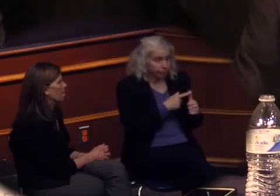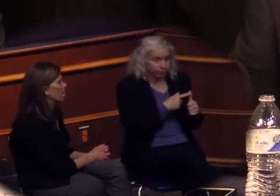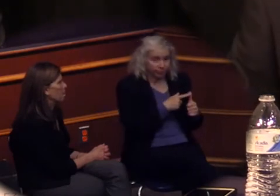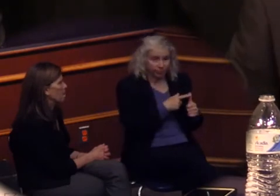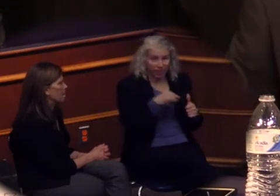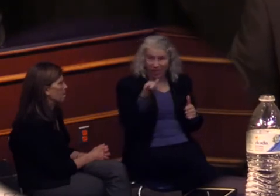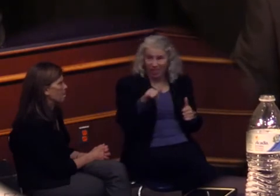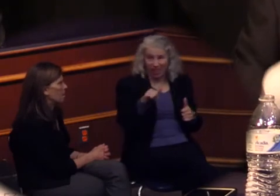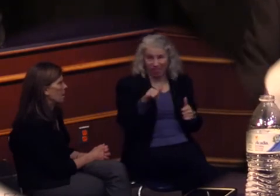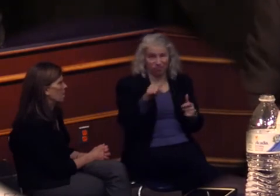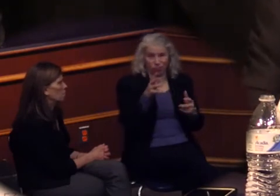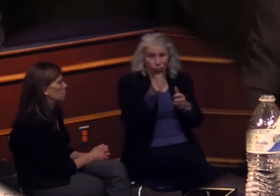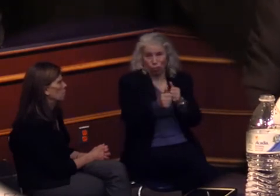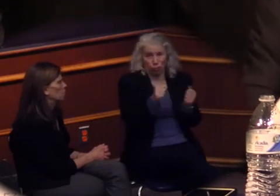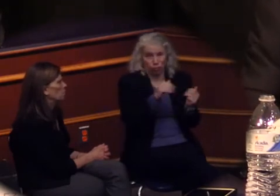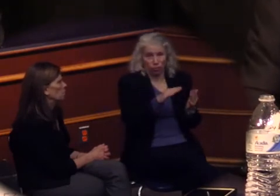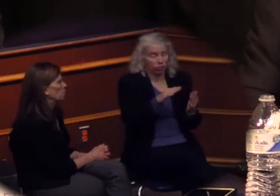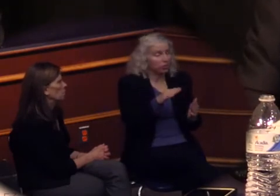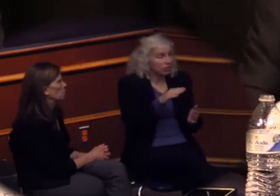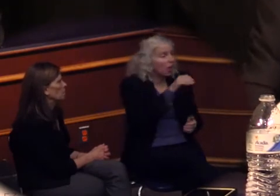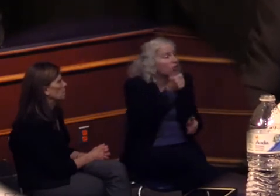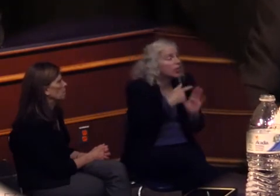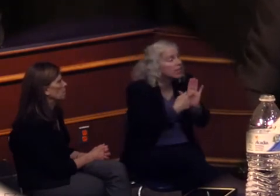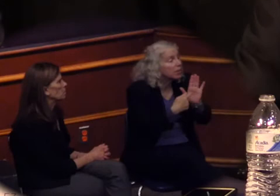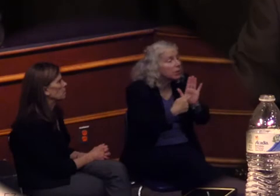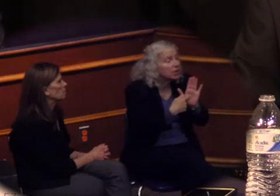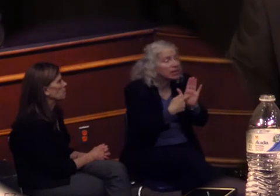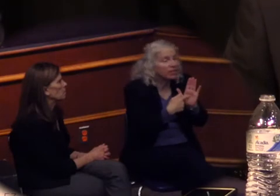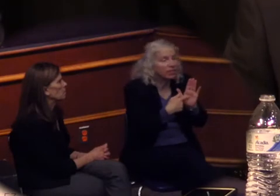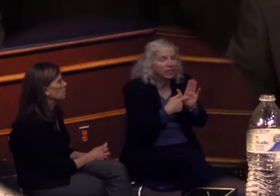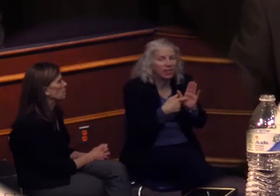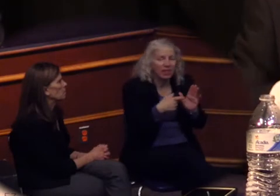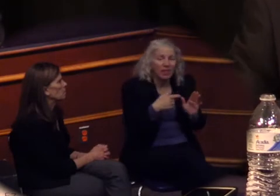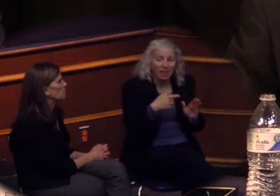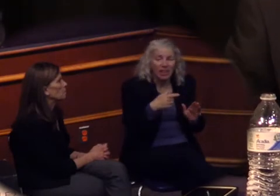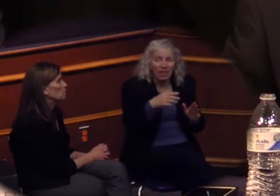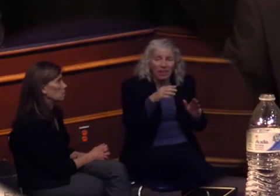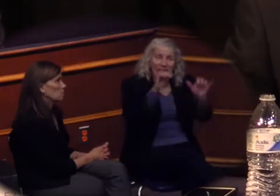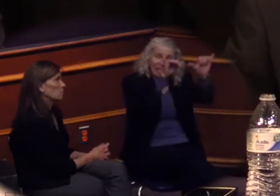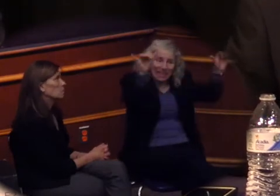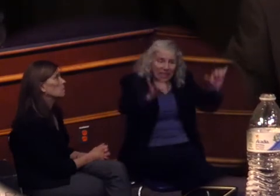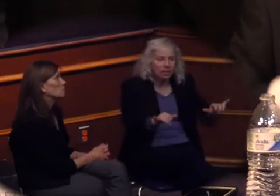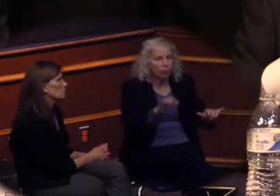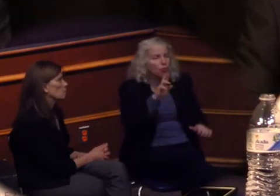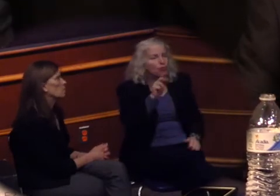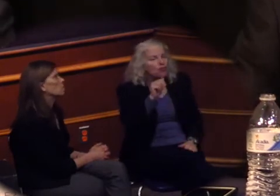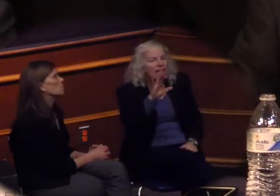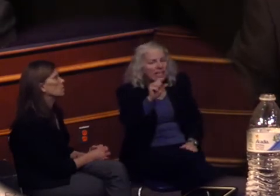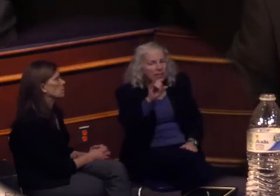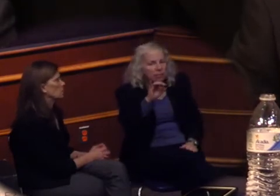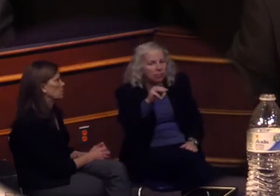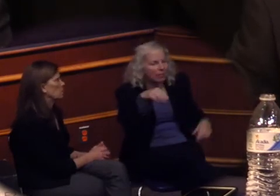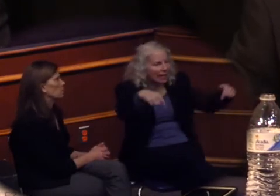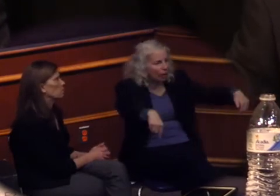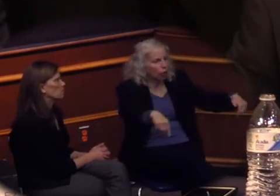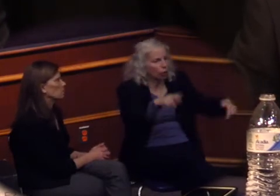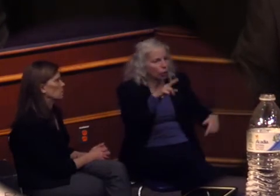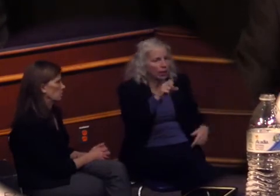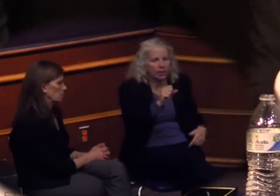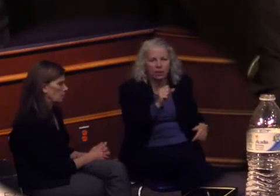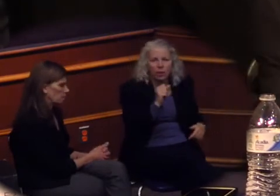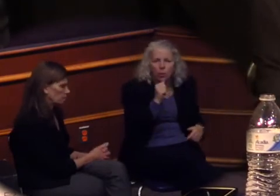cruel approach is yet another example of the institutional racism that is part of our country and that we still have to combat.